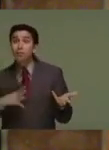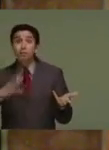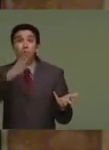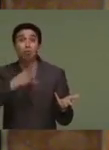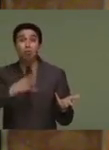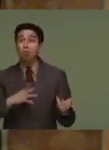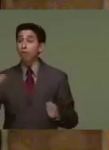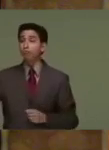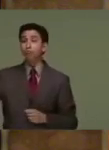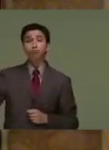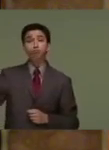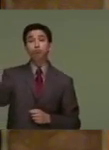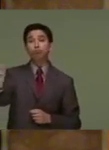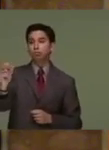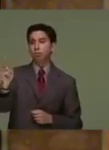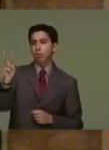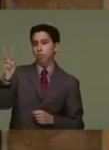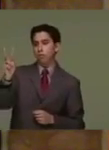but hair clubs for men